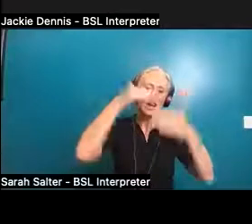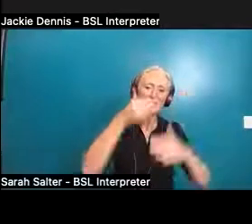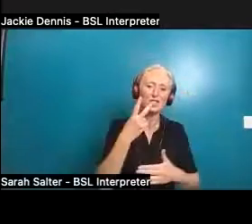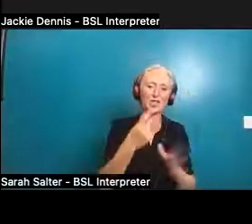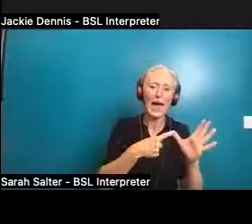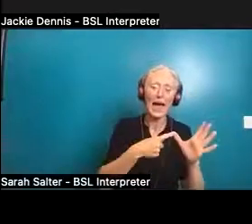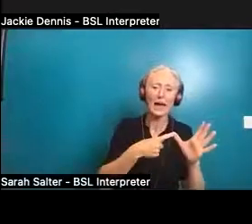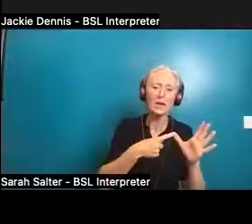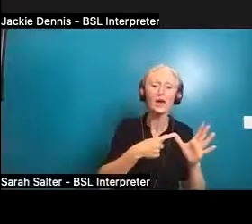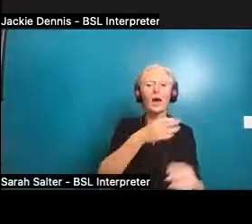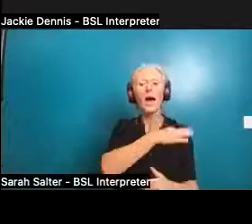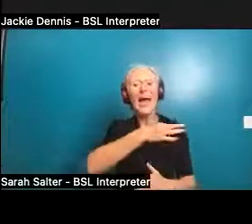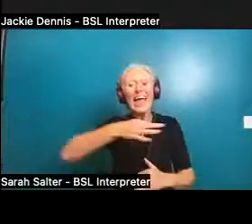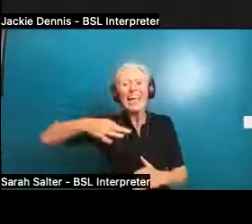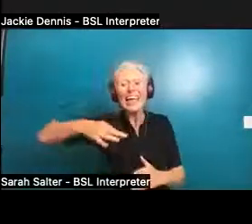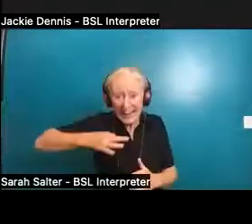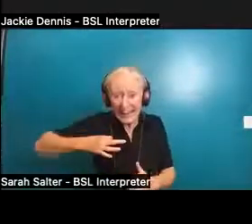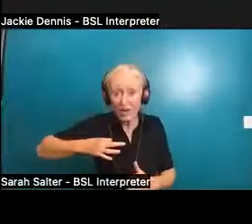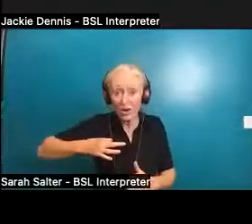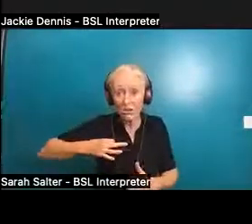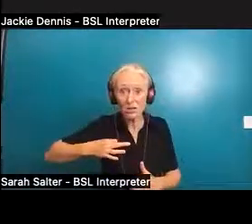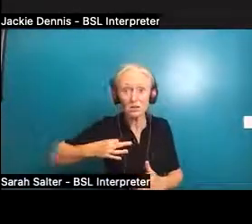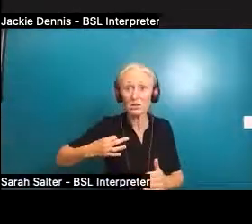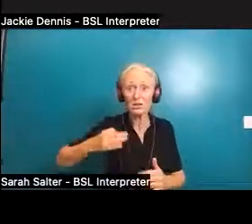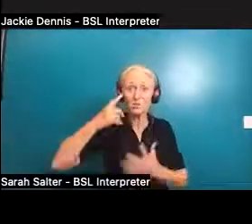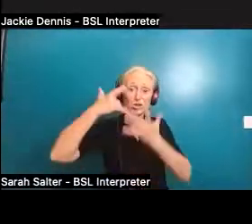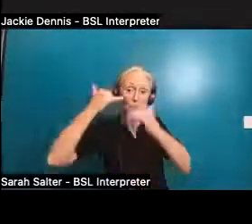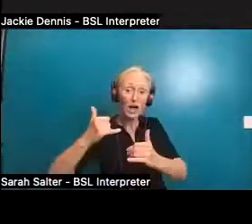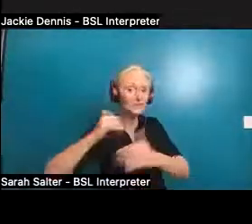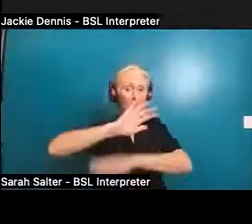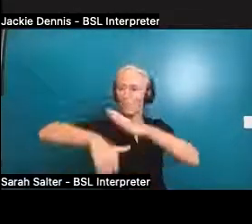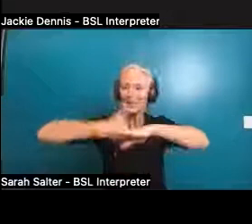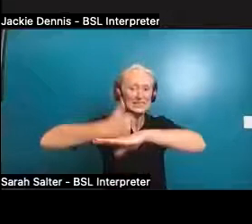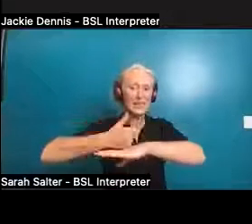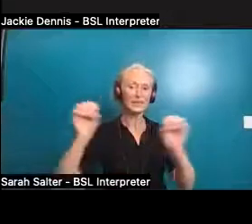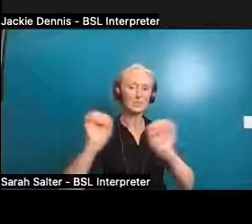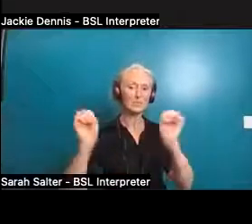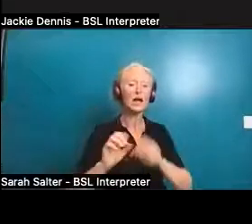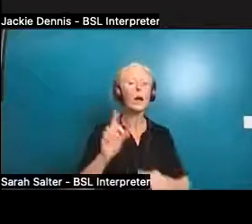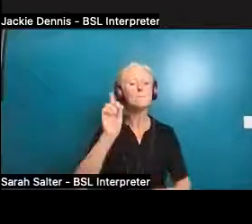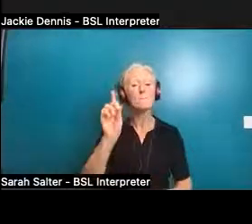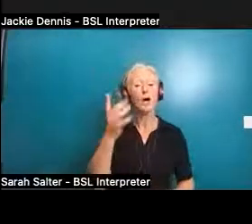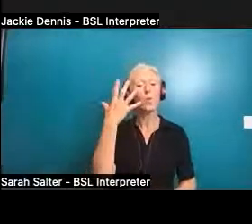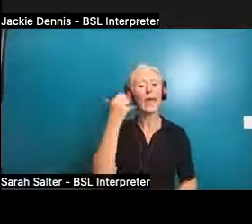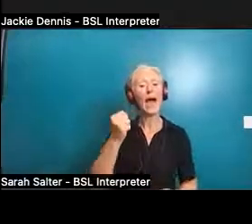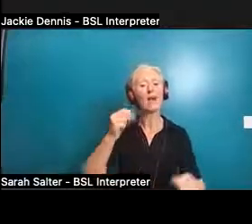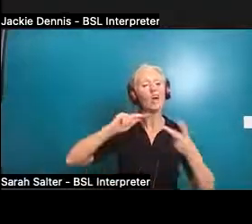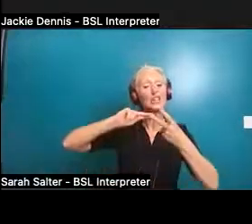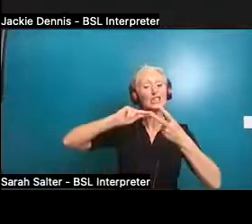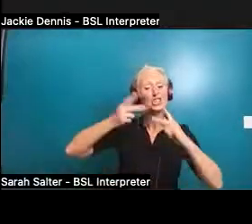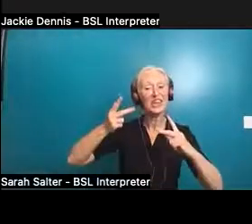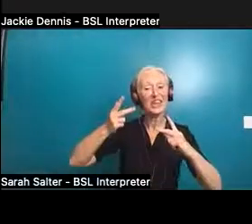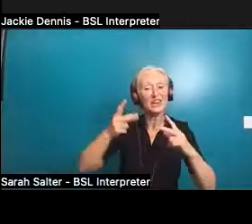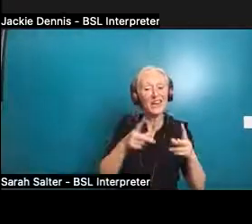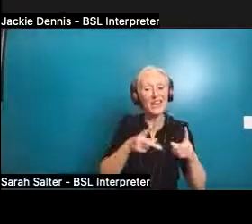studies yet for this, for Usher syndrome. And there is, though, a gene editing trial for a different